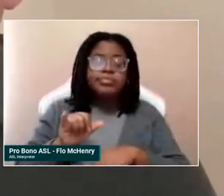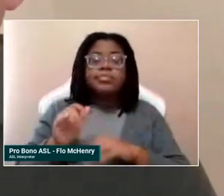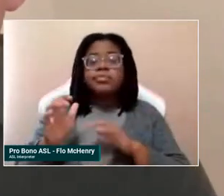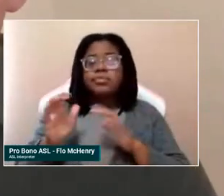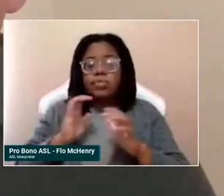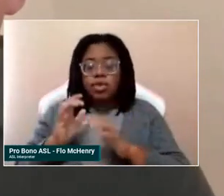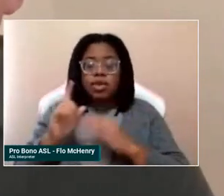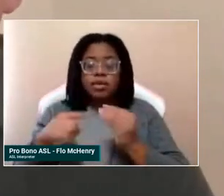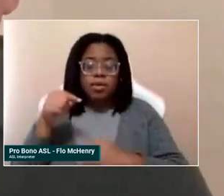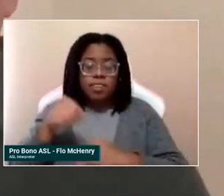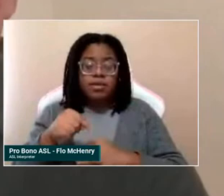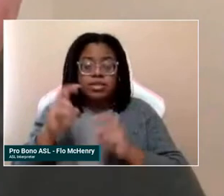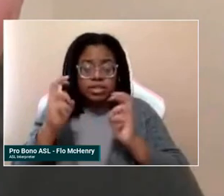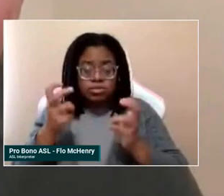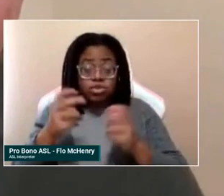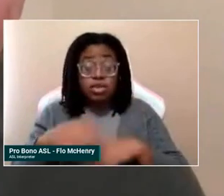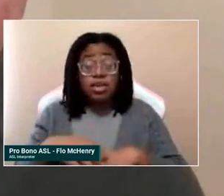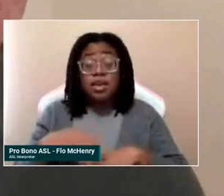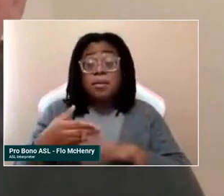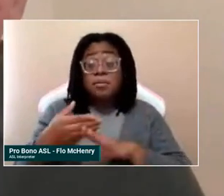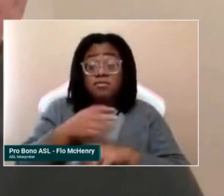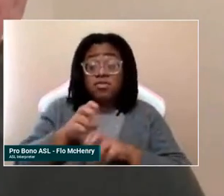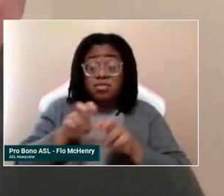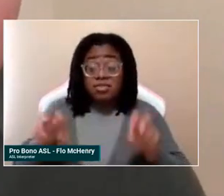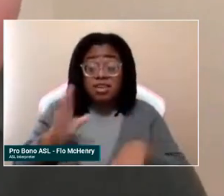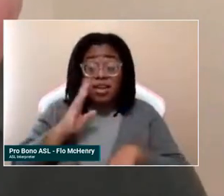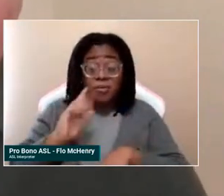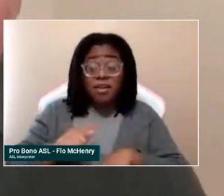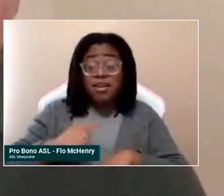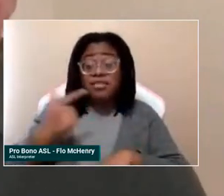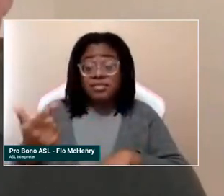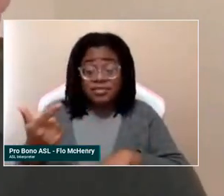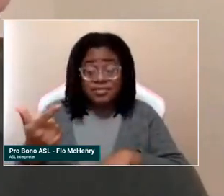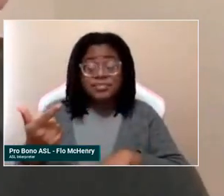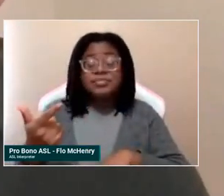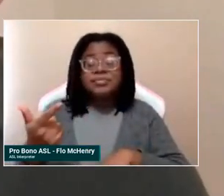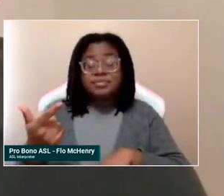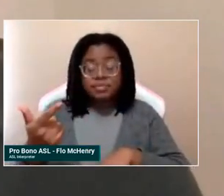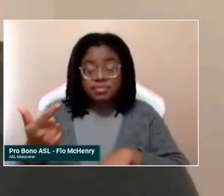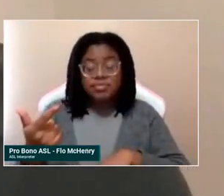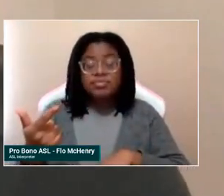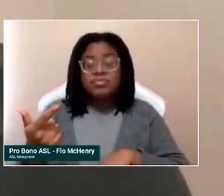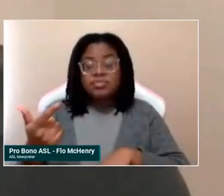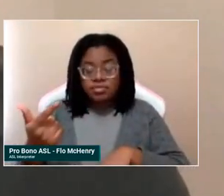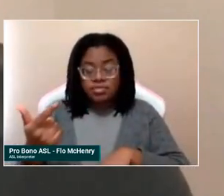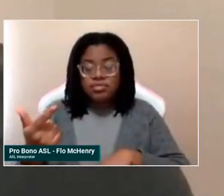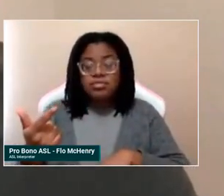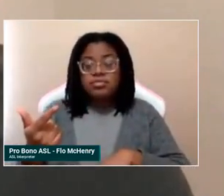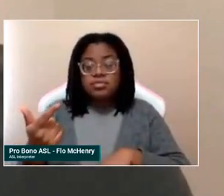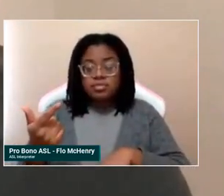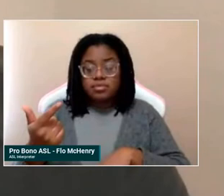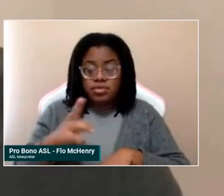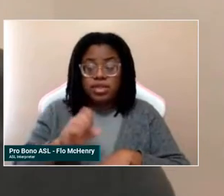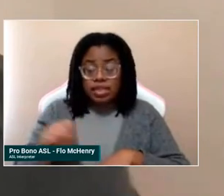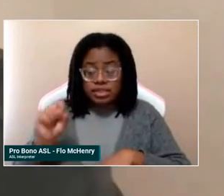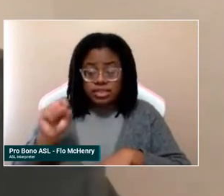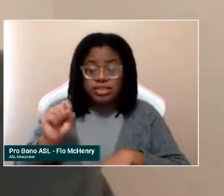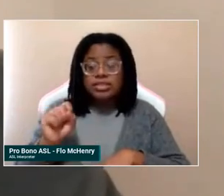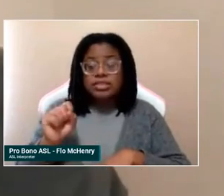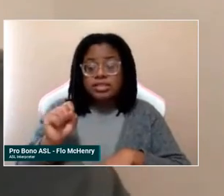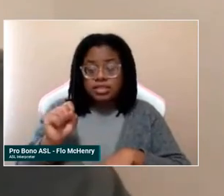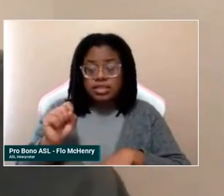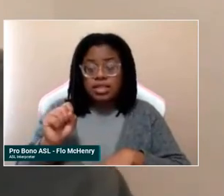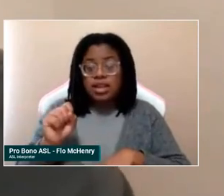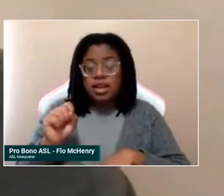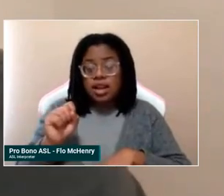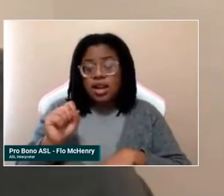to hand it over to Portland State University professor and chair of the Oregon State Parks and Recreation Commission, Dr.